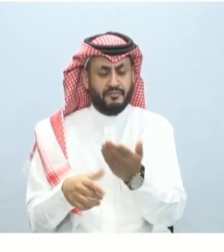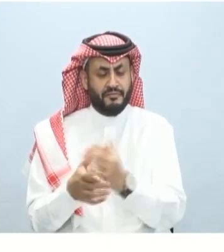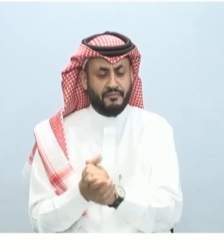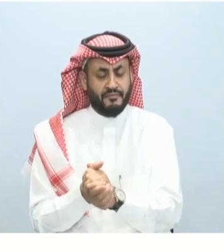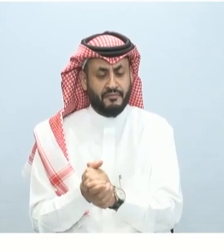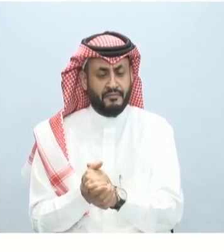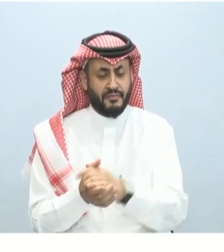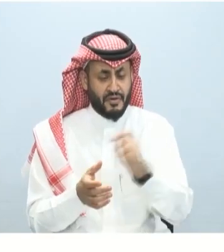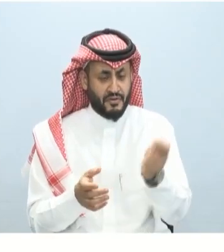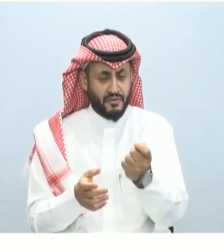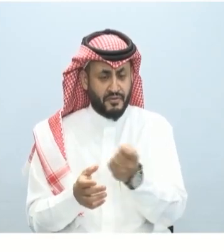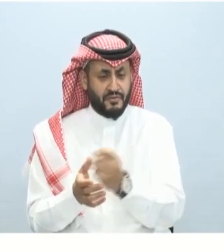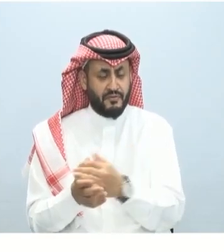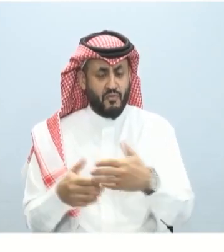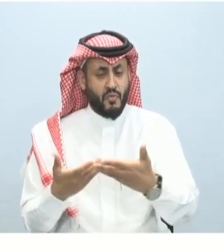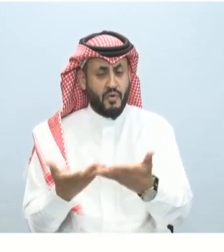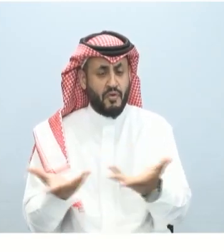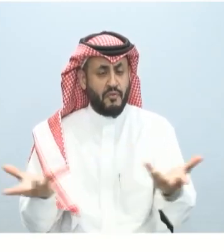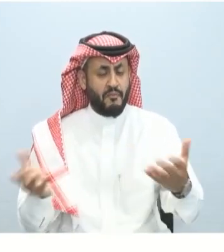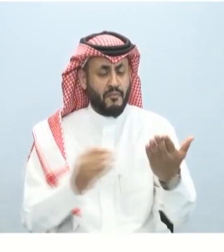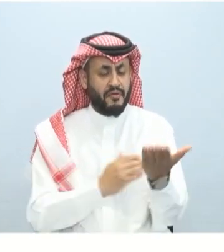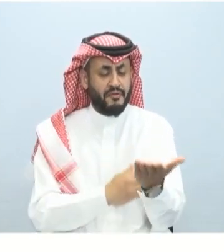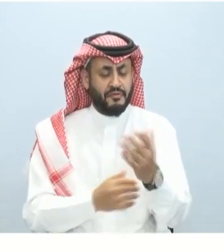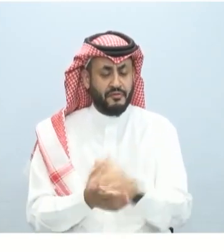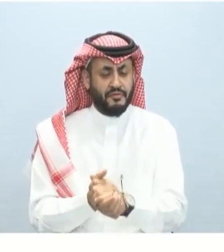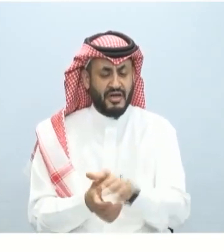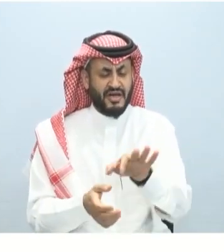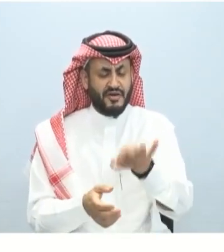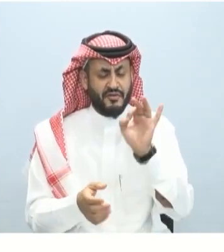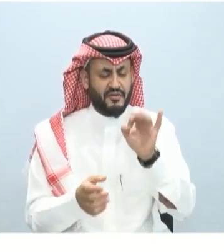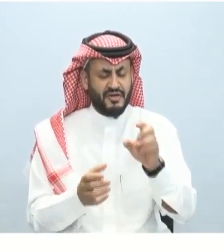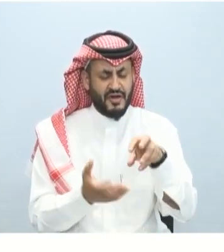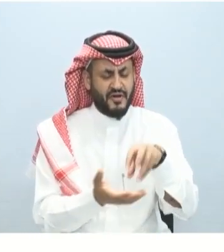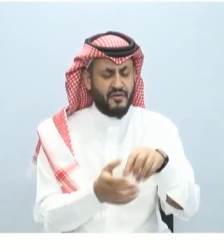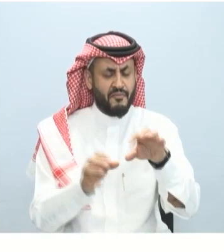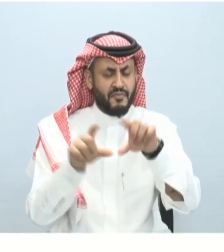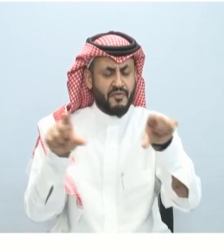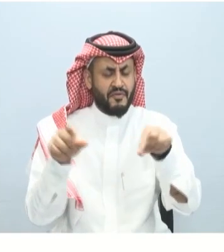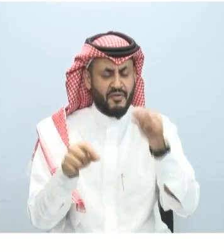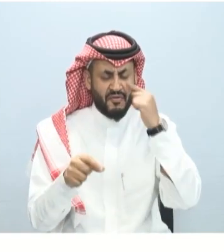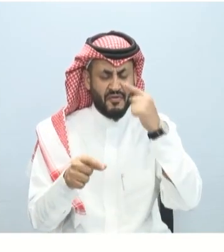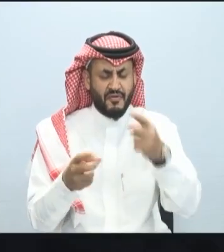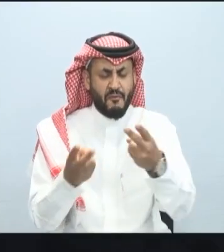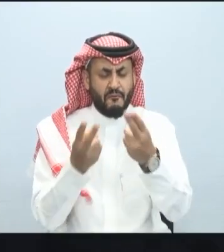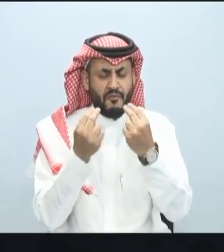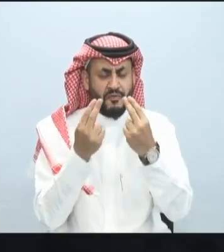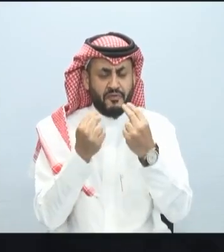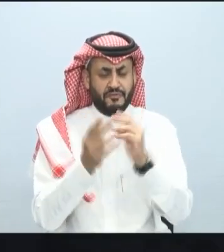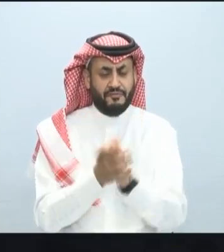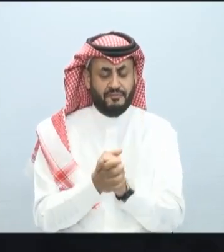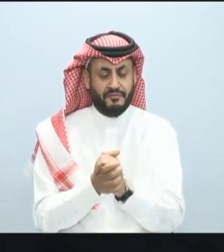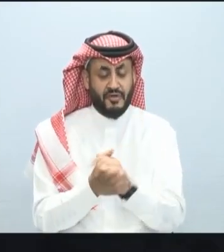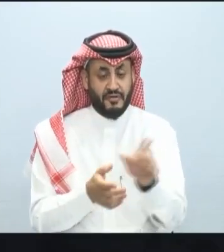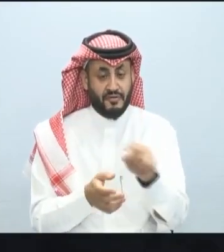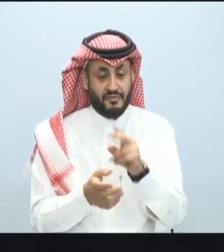When you write an expository essay, choose a specific area of a topic to focus on. So this is what we actually did.